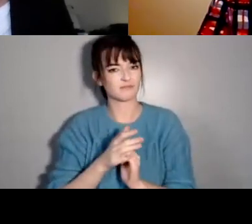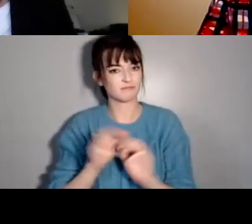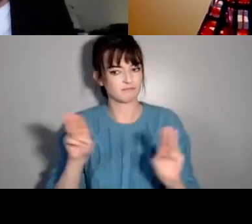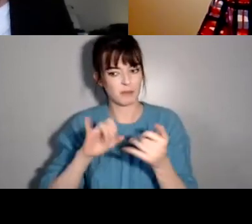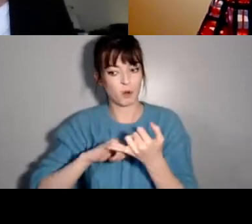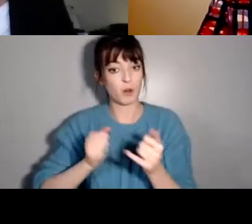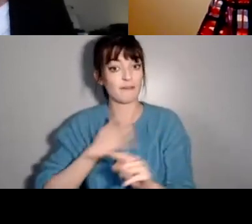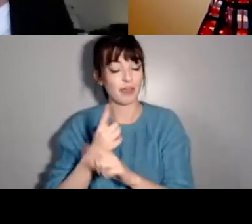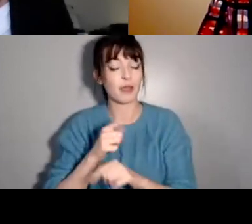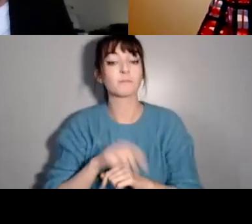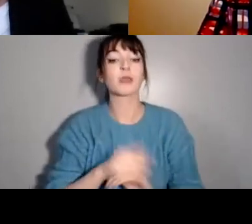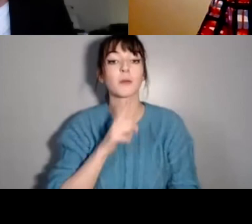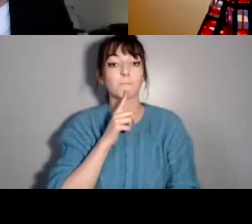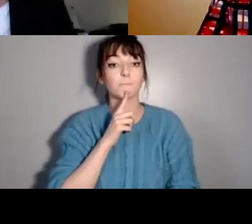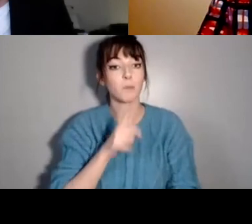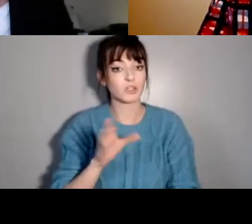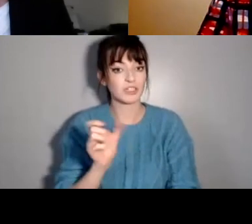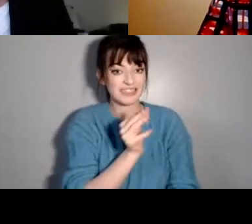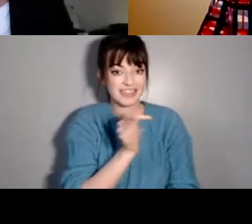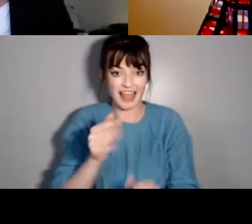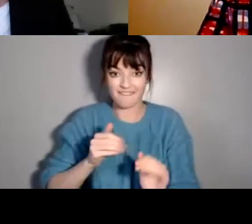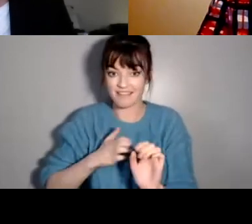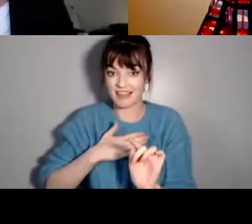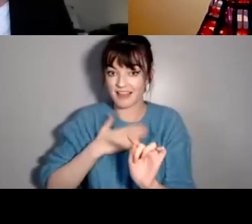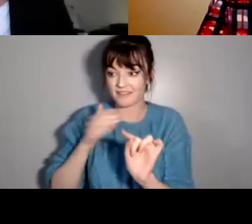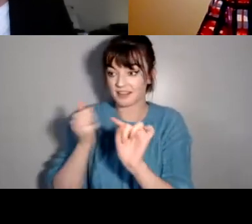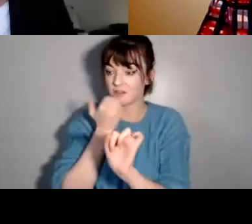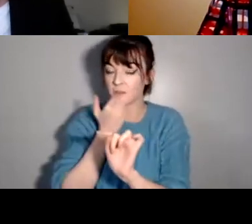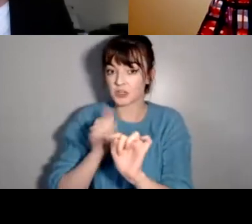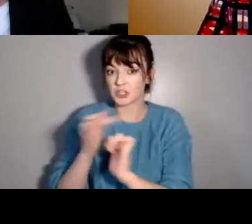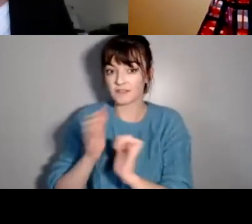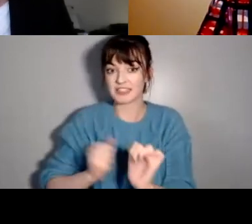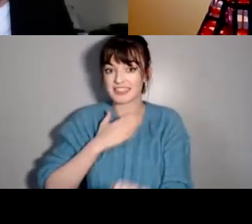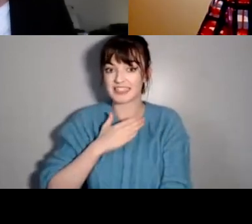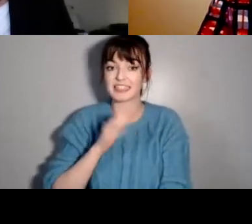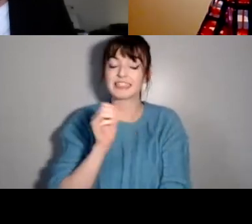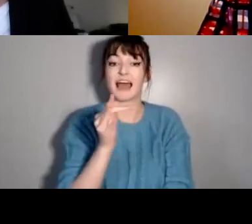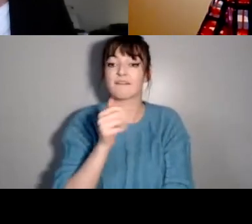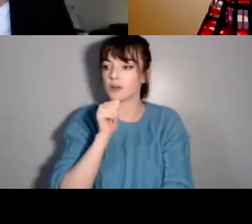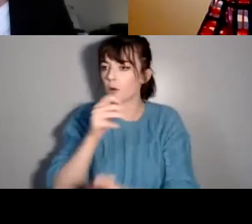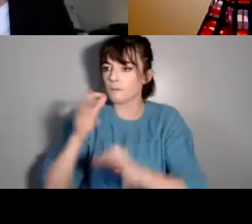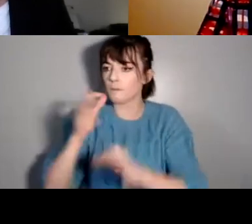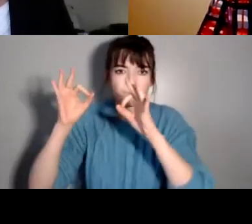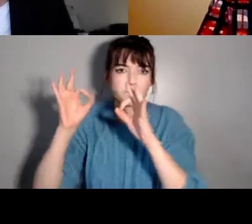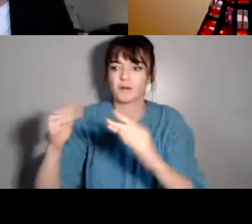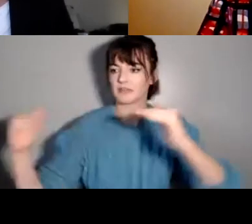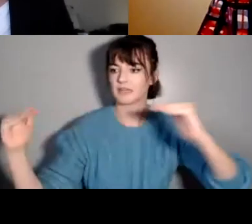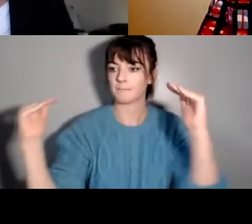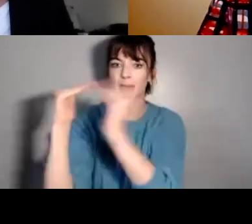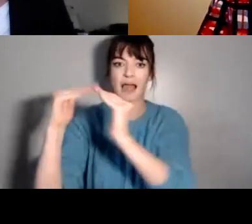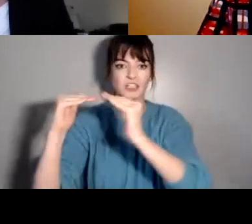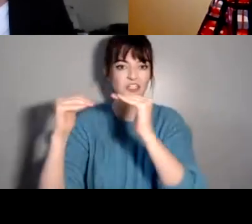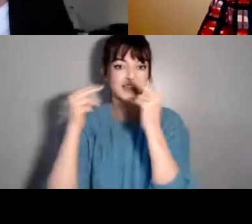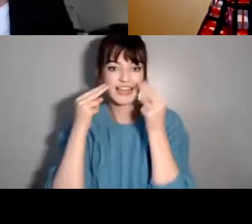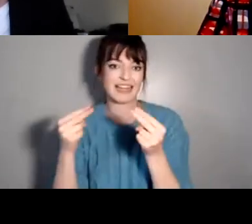that staffing levels don't perfectly reflect individuals' level of need. It's just, in a sense, a measure of what is in place